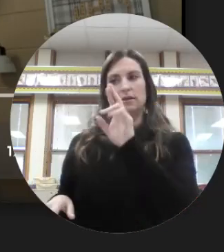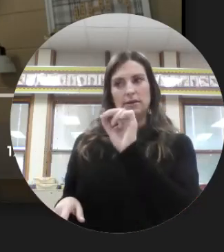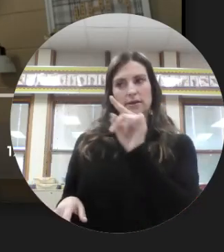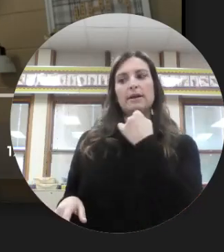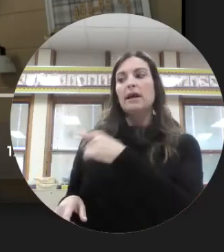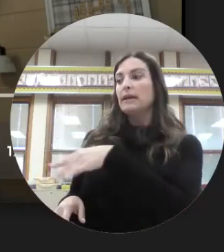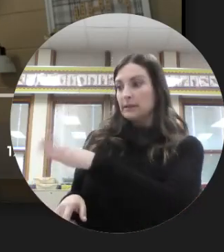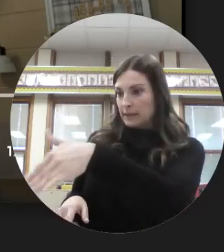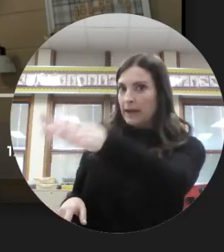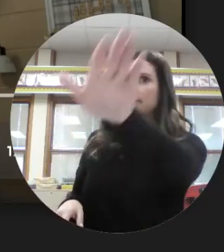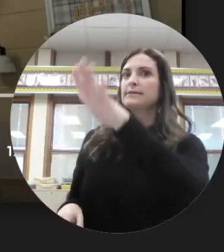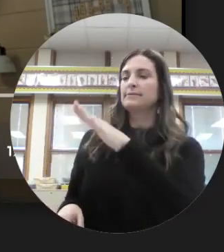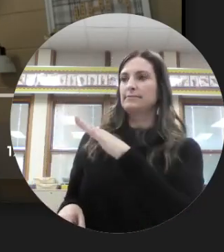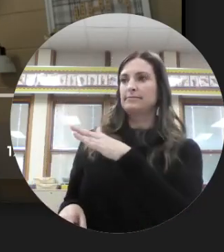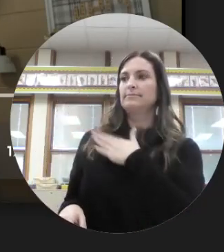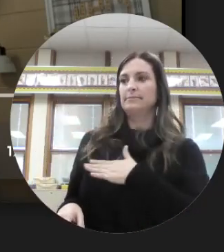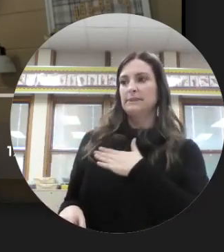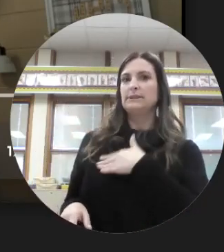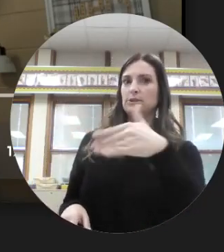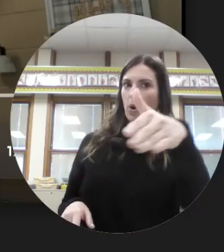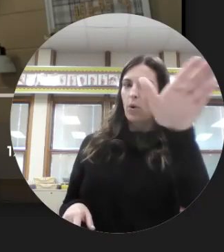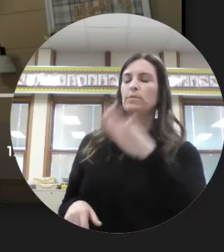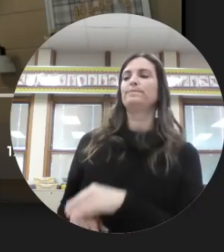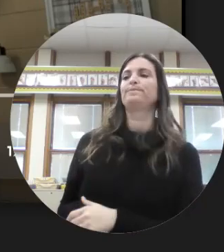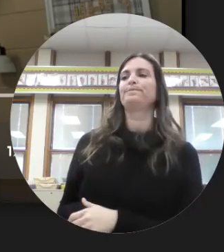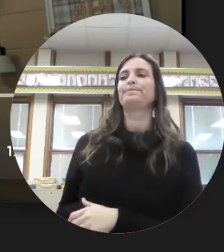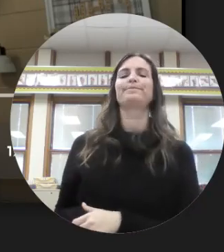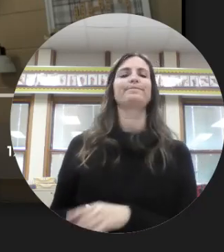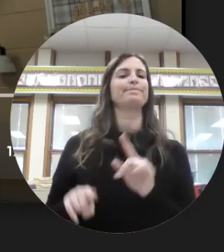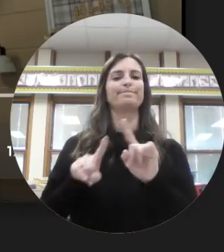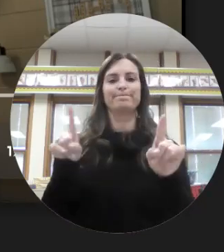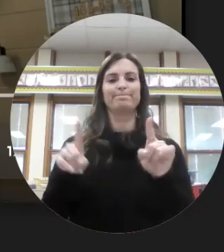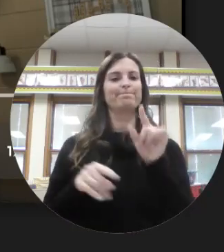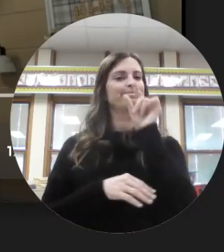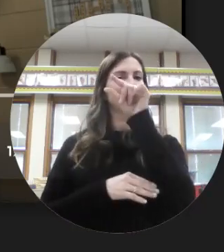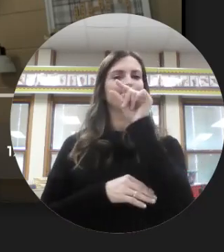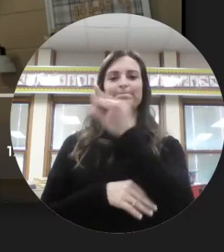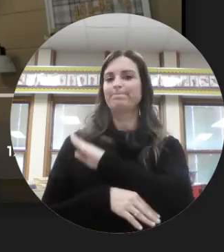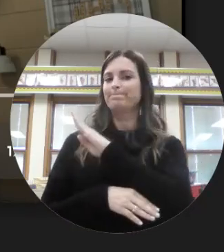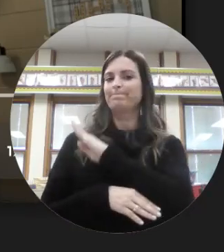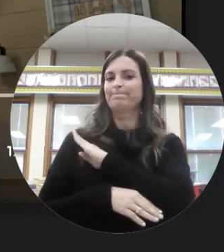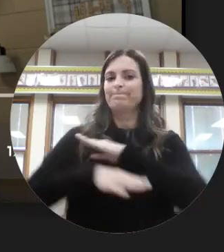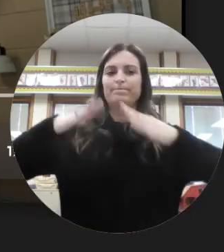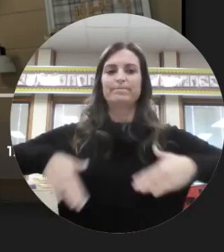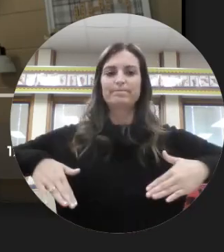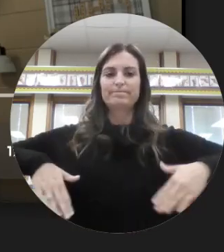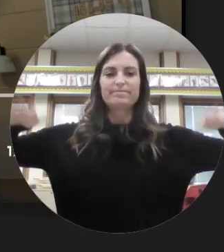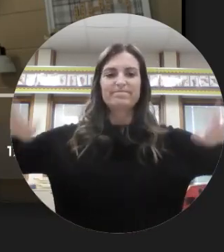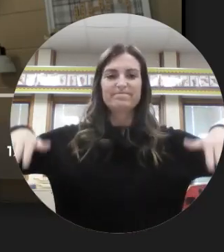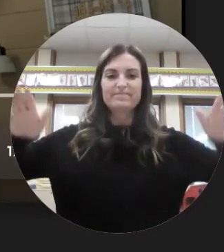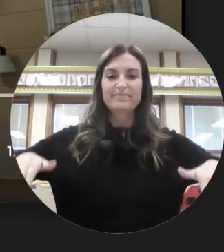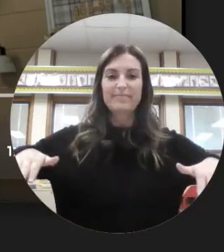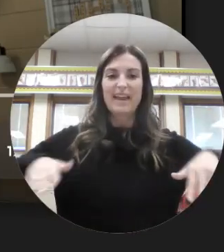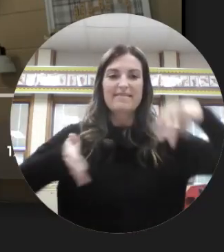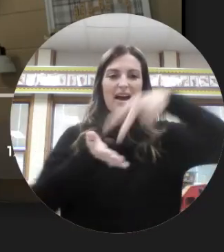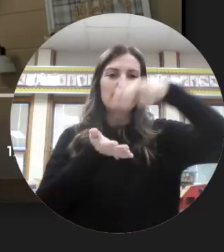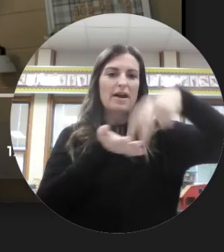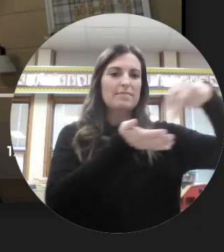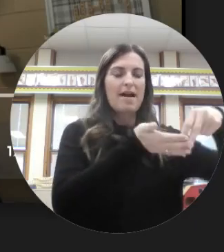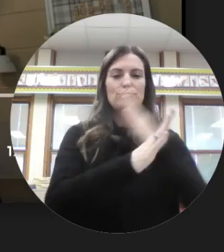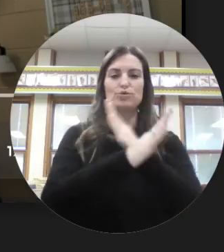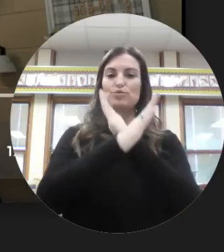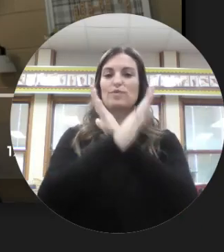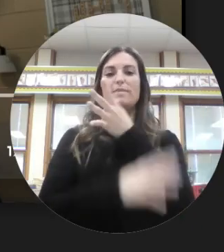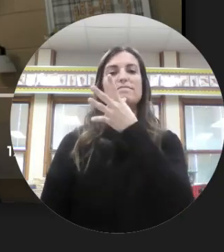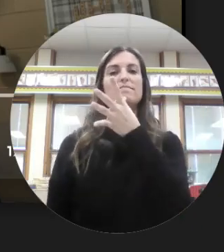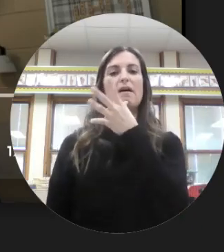said Roz. Please let me handle this. But the gosling stood his ground. He spread his wings and hopped around, ready to defend his mother.